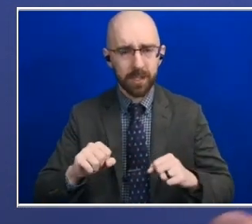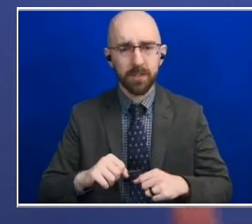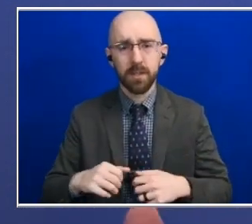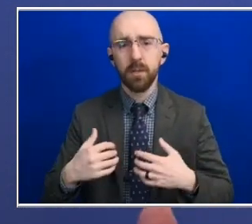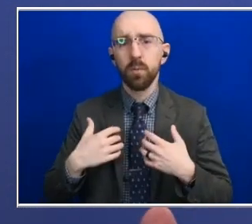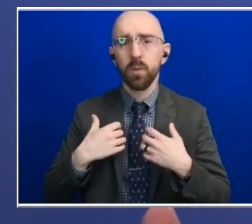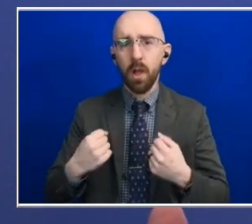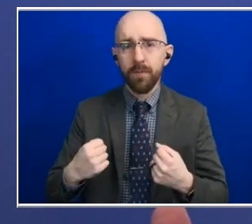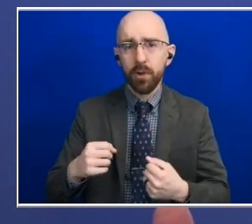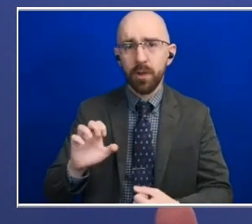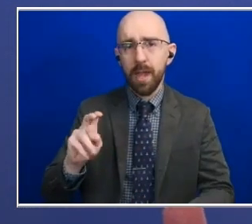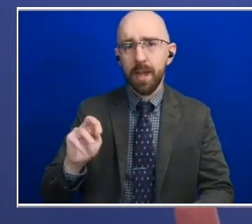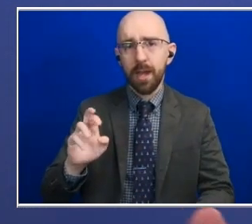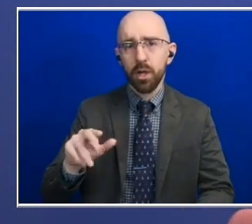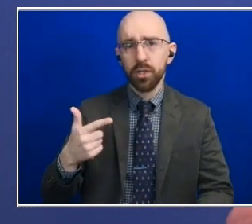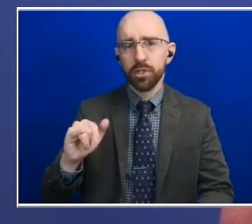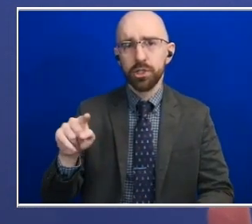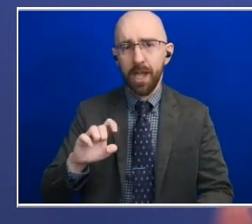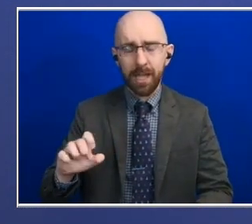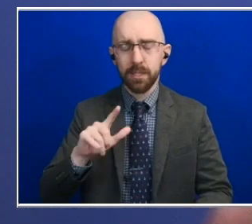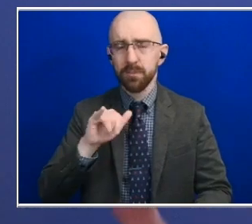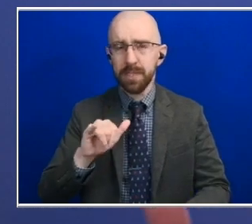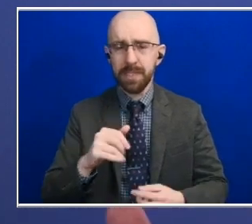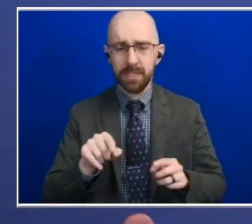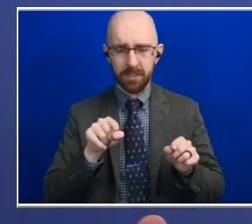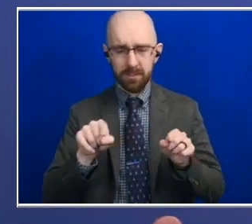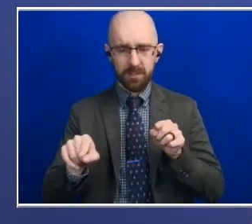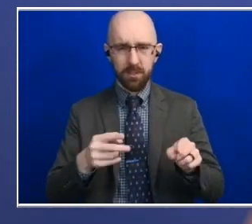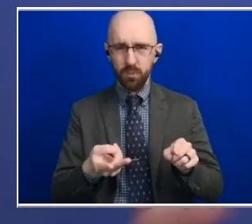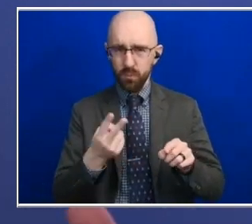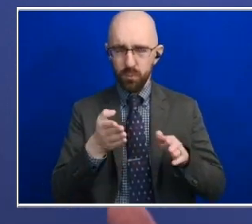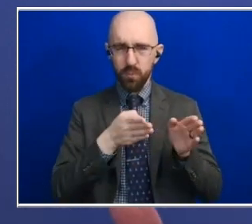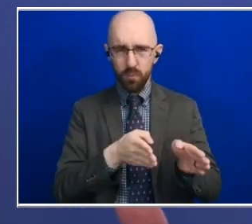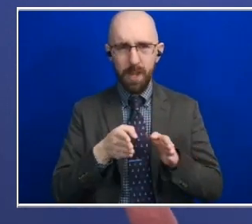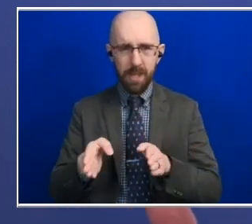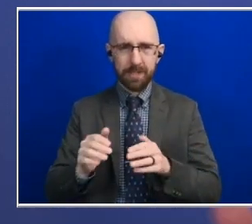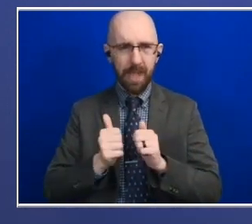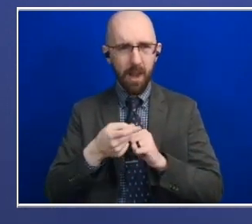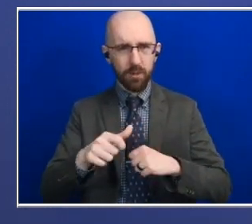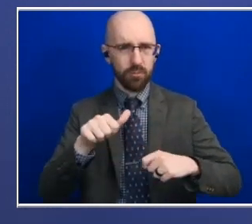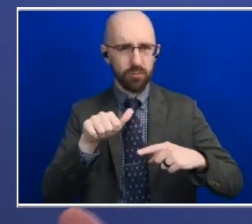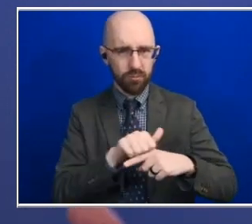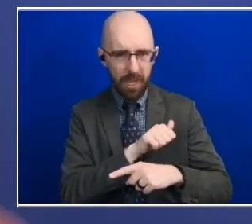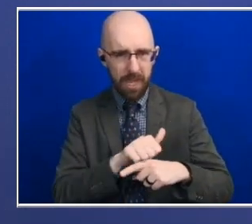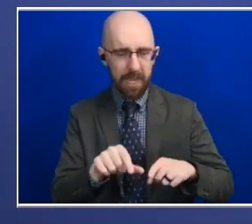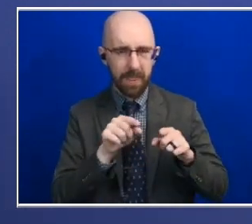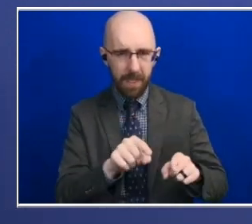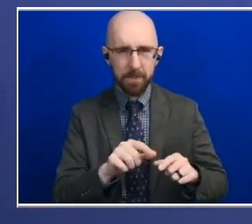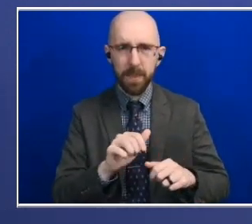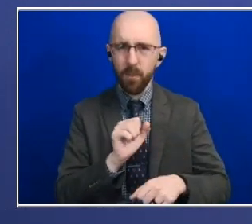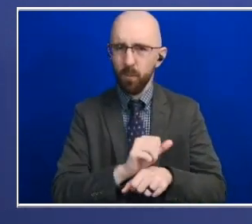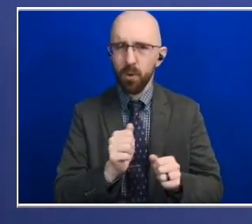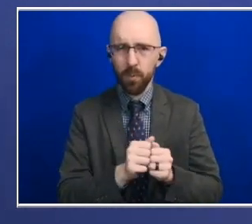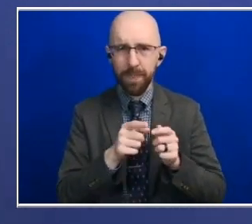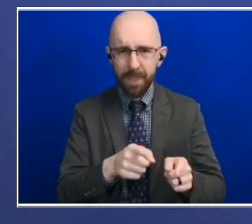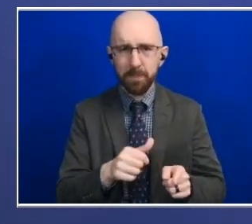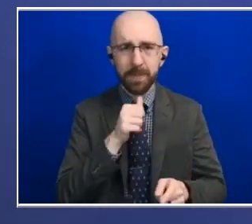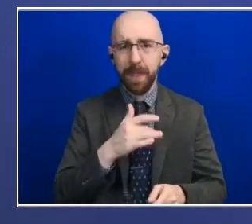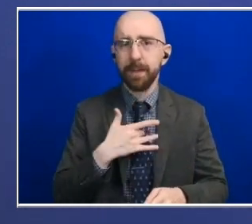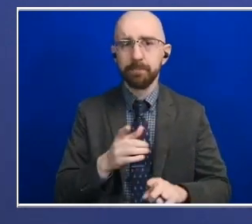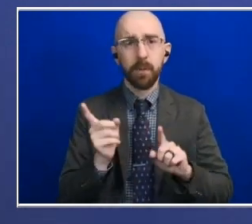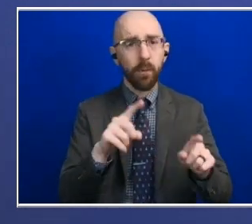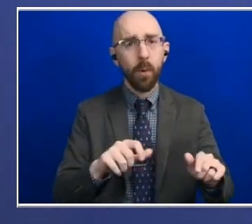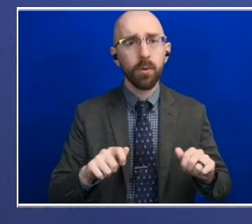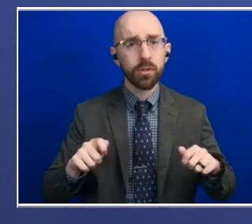different ways of looking at how do you train somebody, how do you work with somebody. It's not the usual go to the gym and work out for